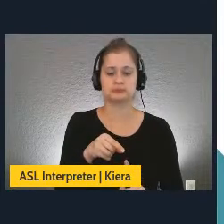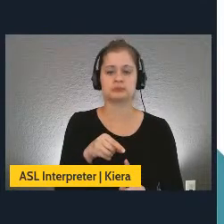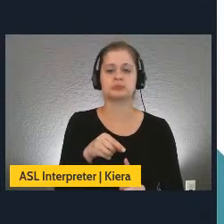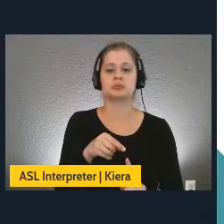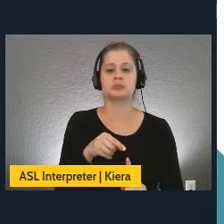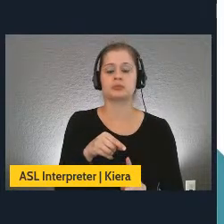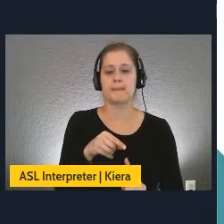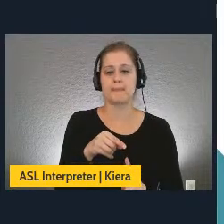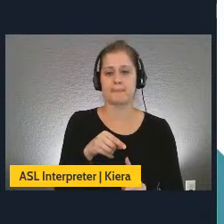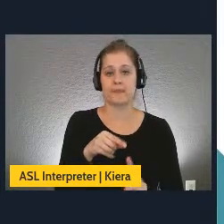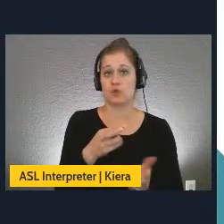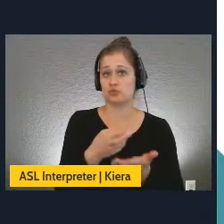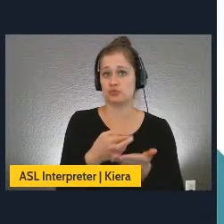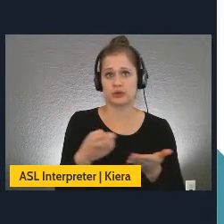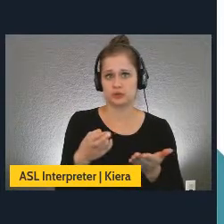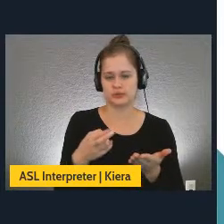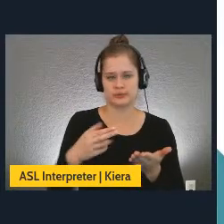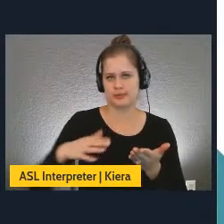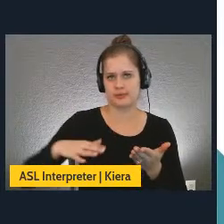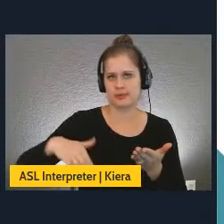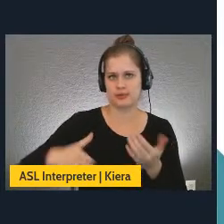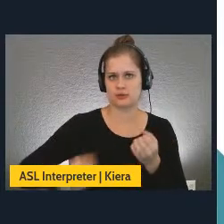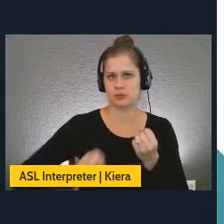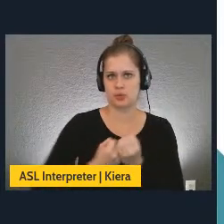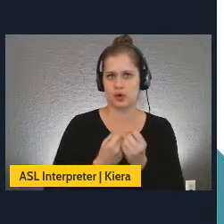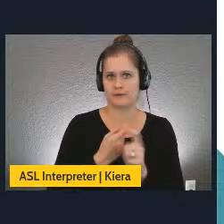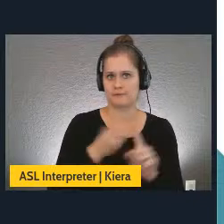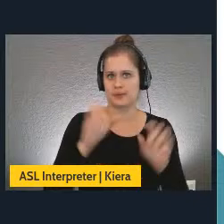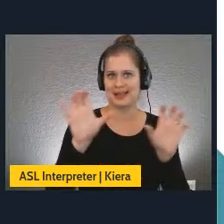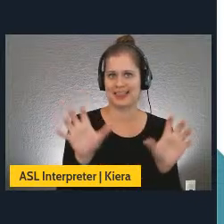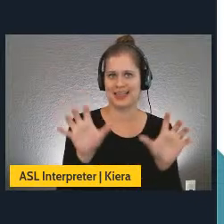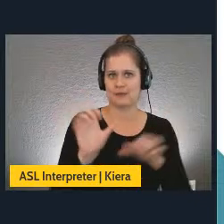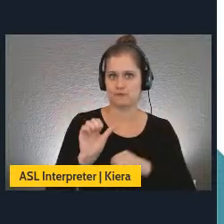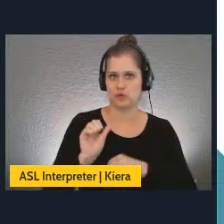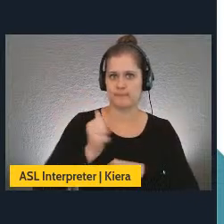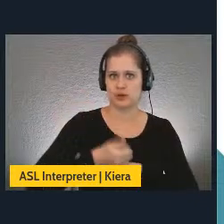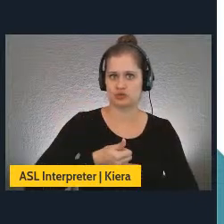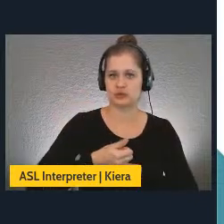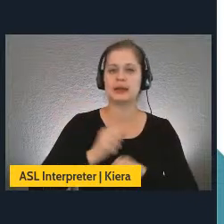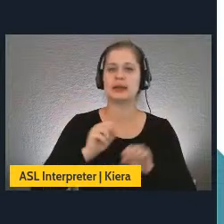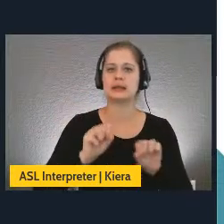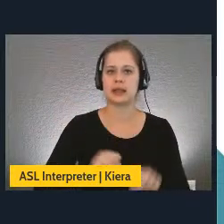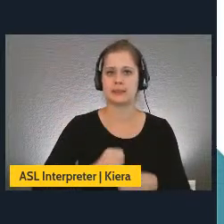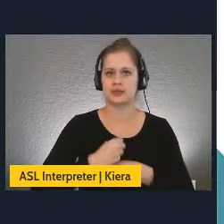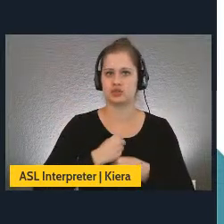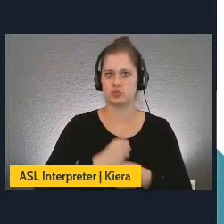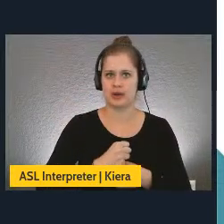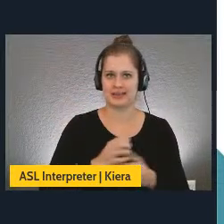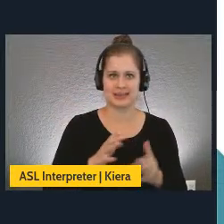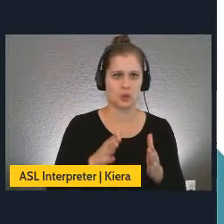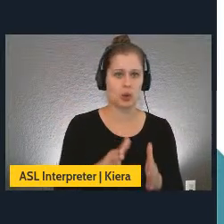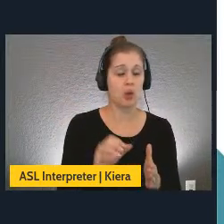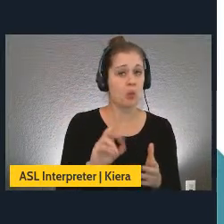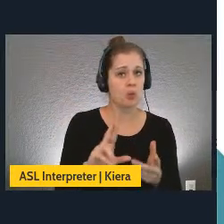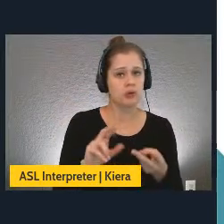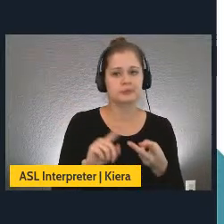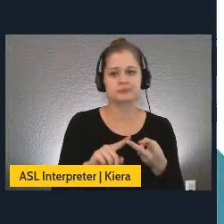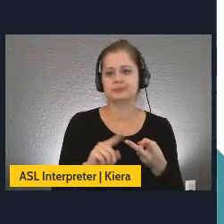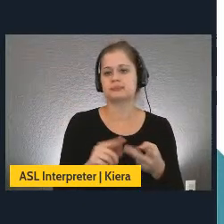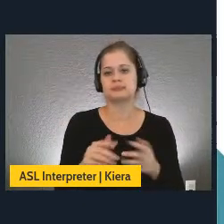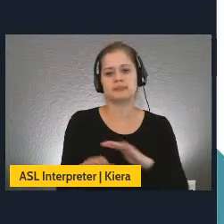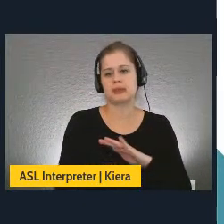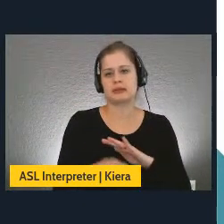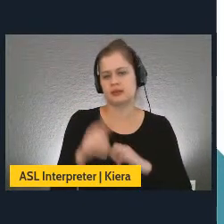Resources that are not yet supported by CloudFormation can be created that way, or you can basically do whatever you